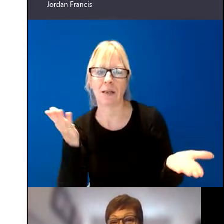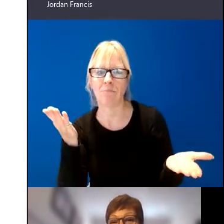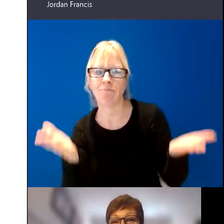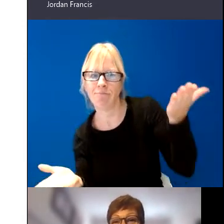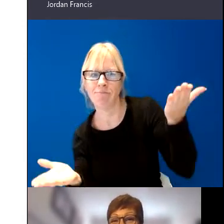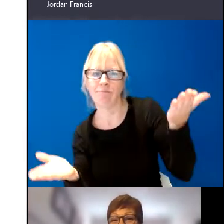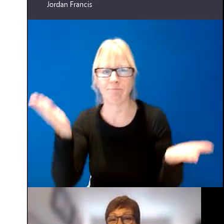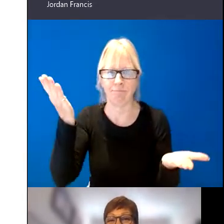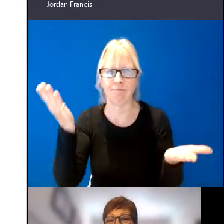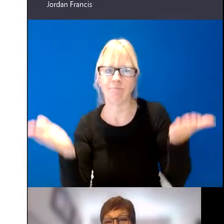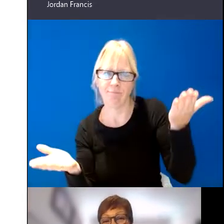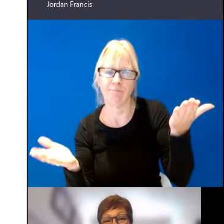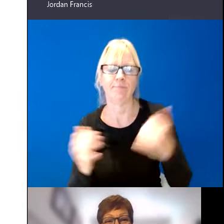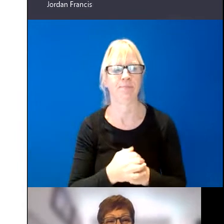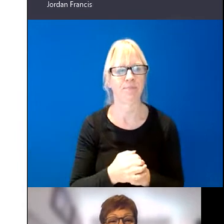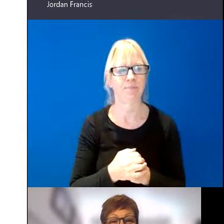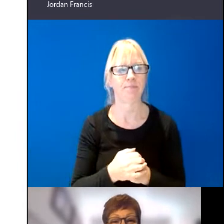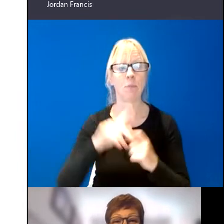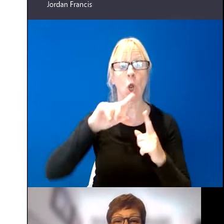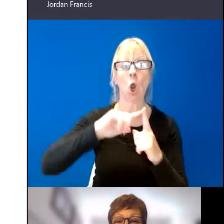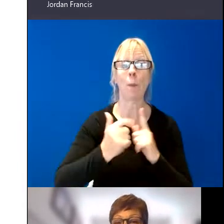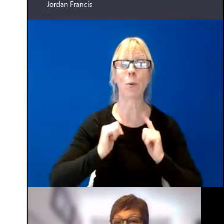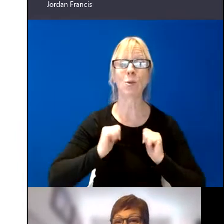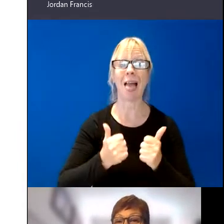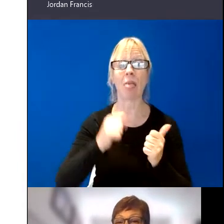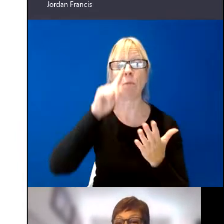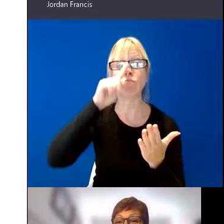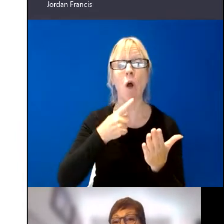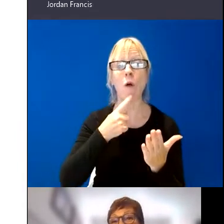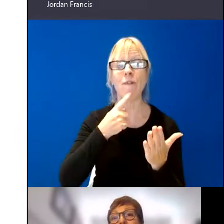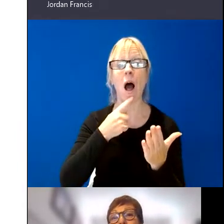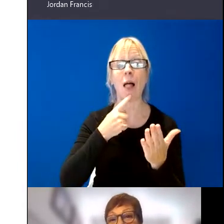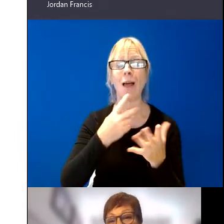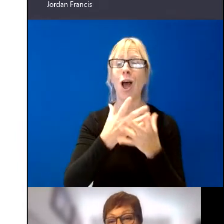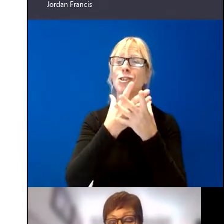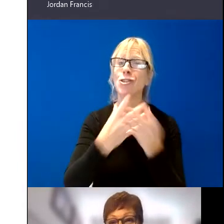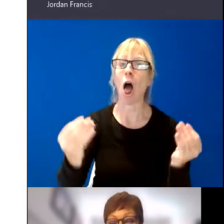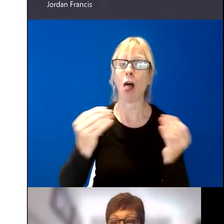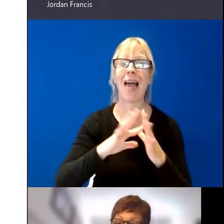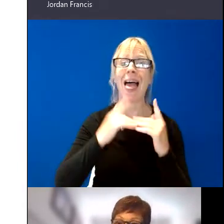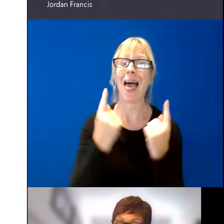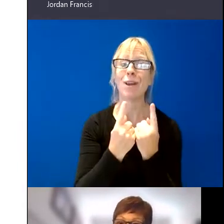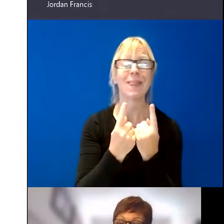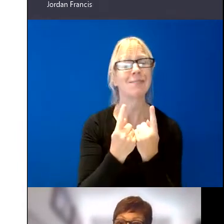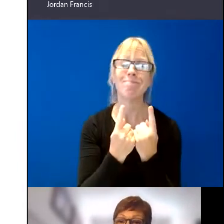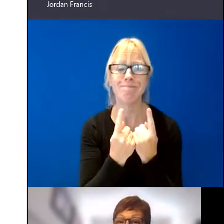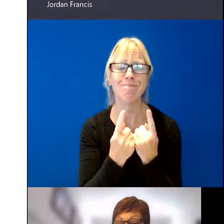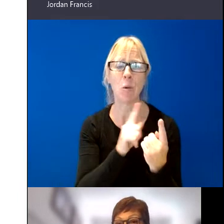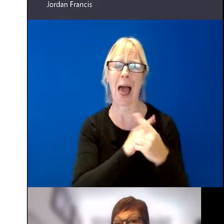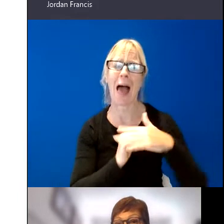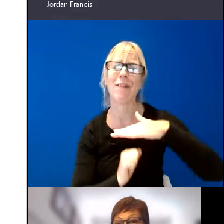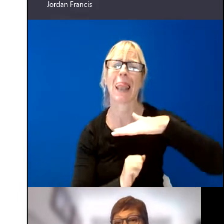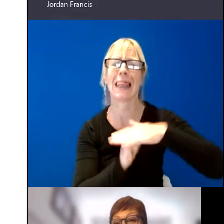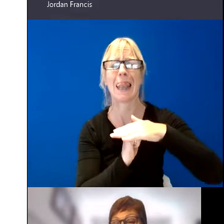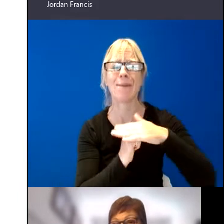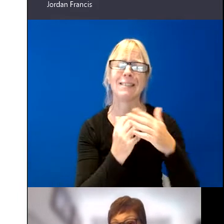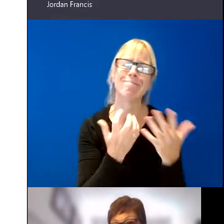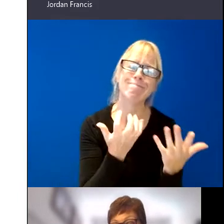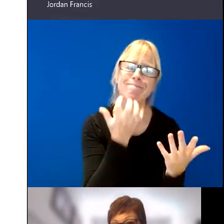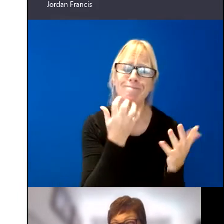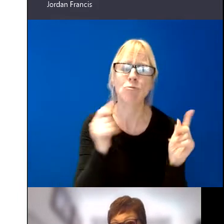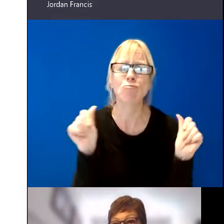So the community health profiles can't be everything to everybody because there's only so much information out there. And the idea of the profiles, they